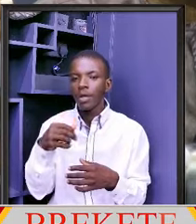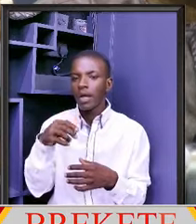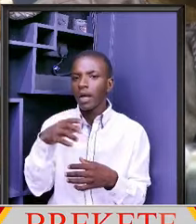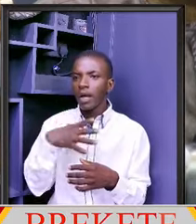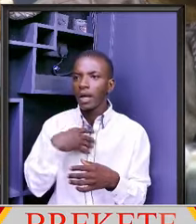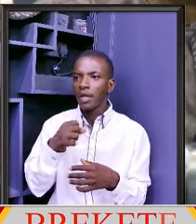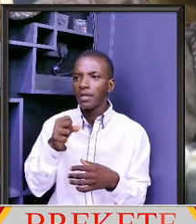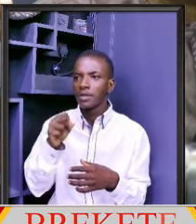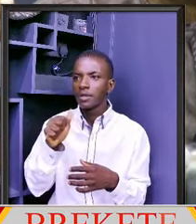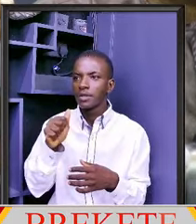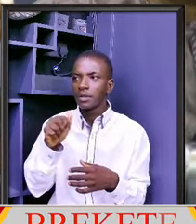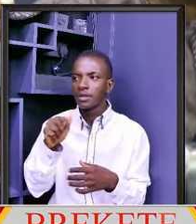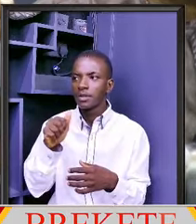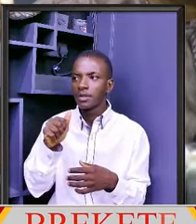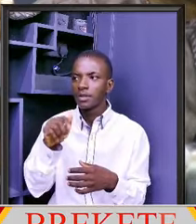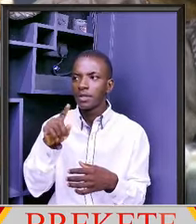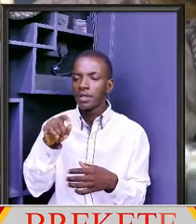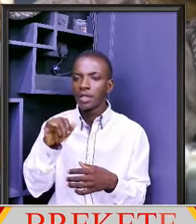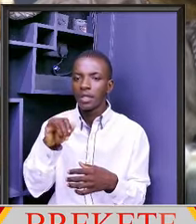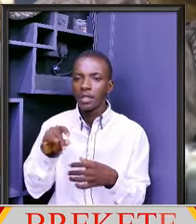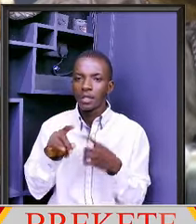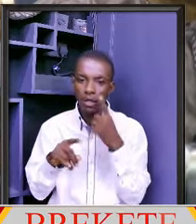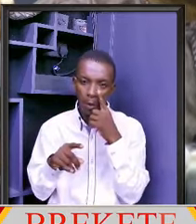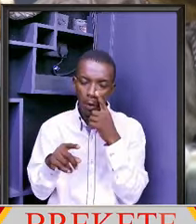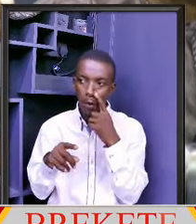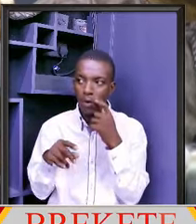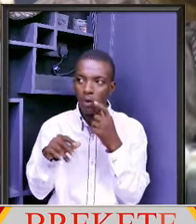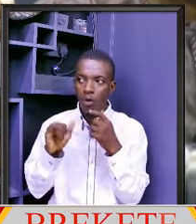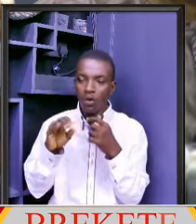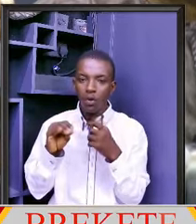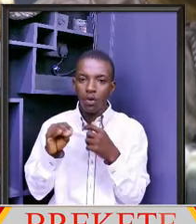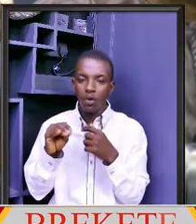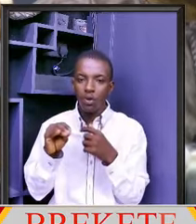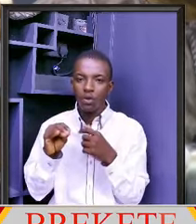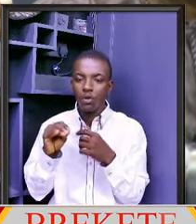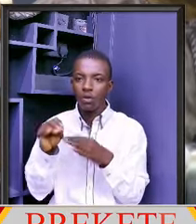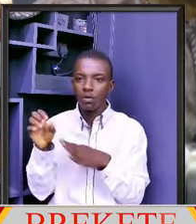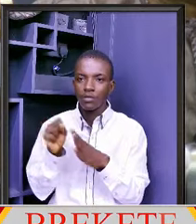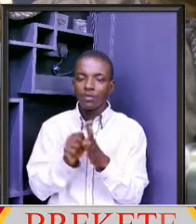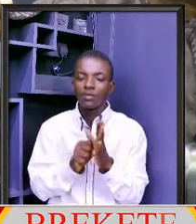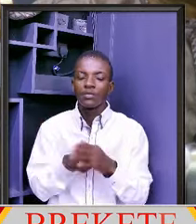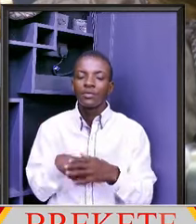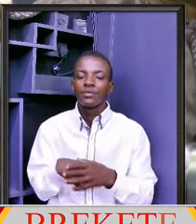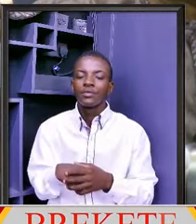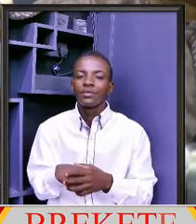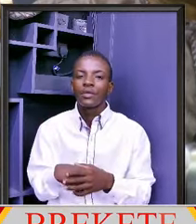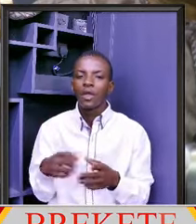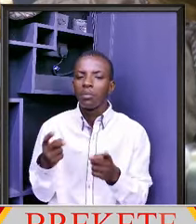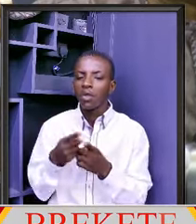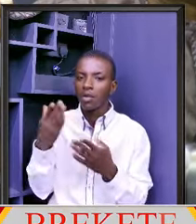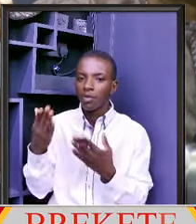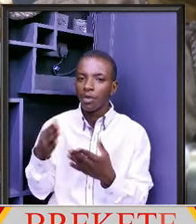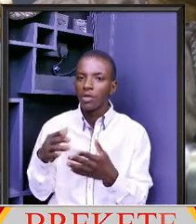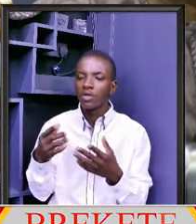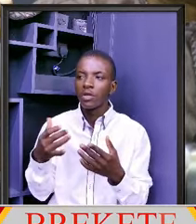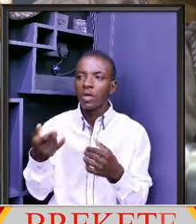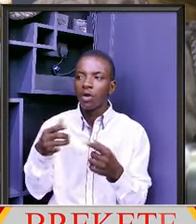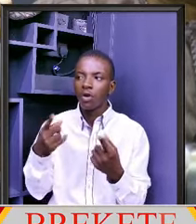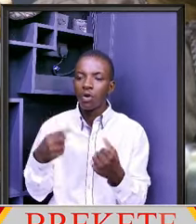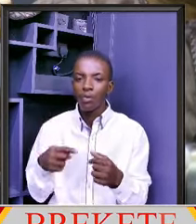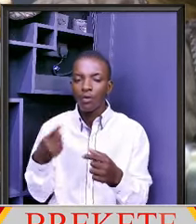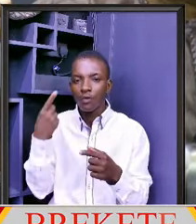Sayid Faurimi from Oyo. I met them there. And they said they are coming